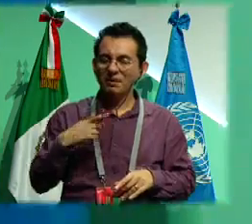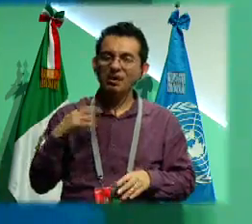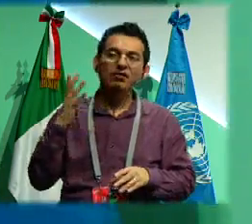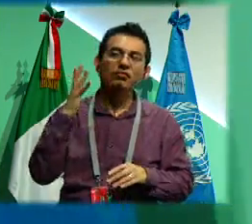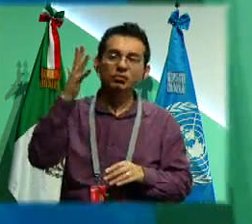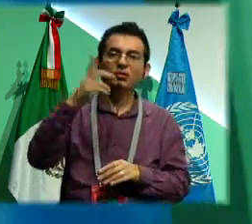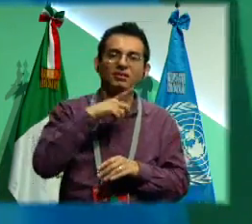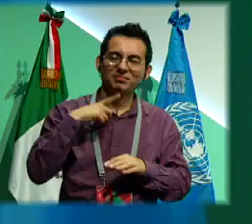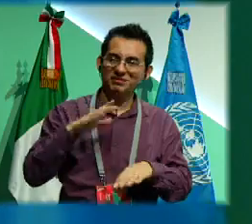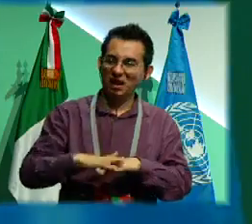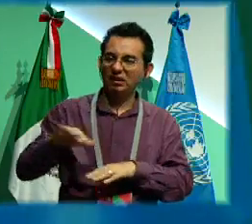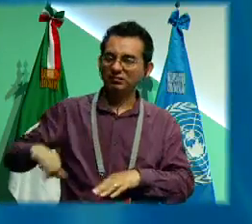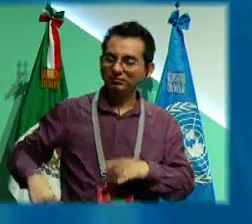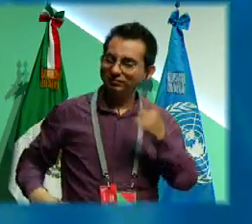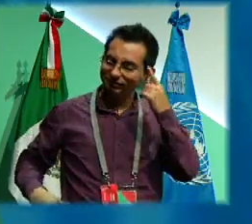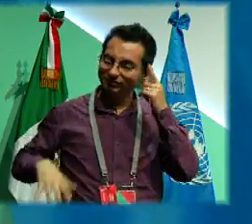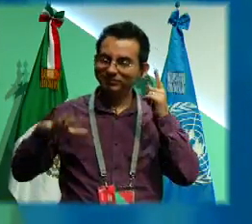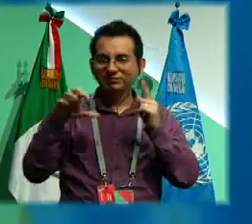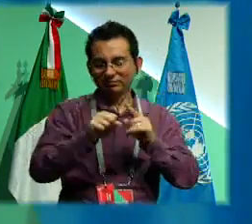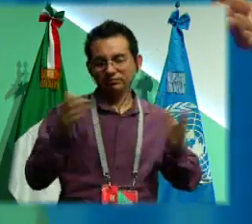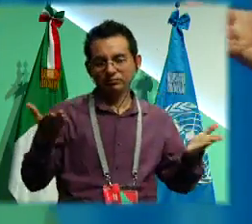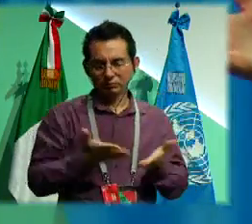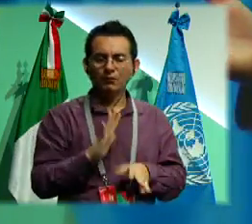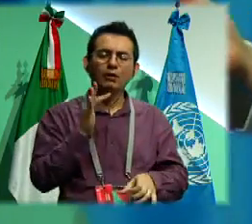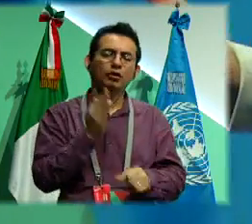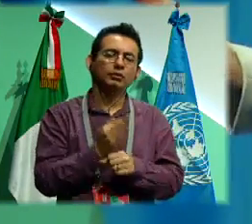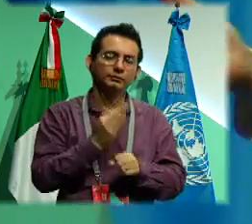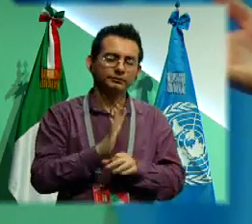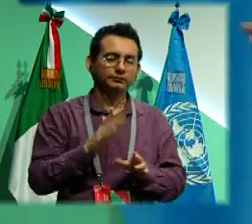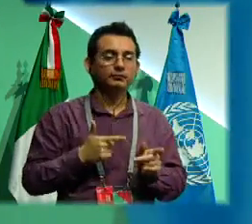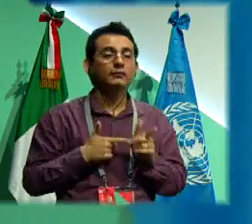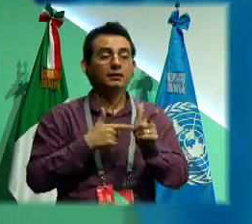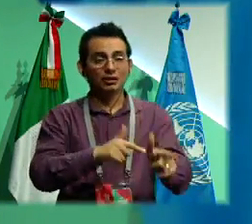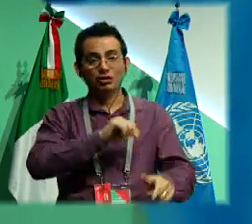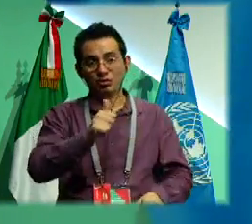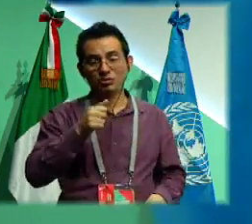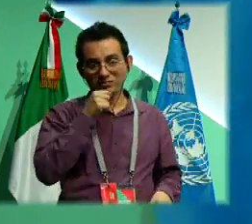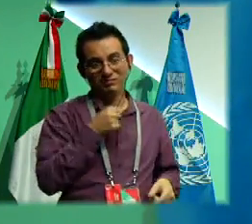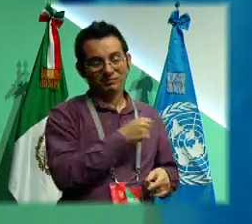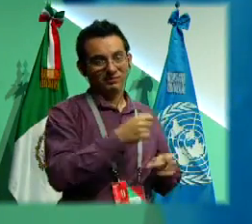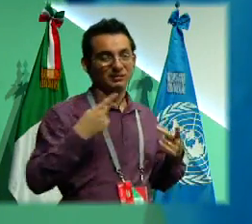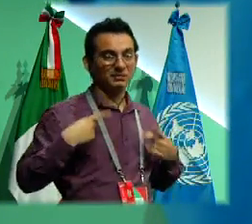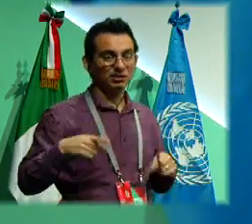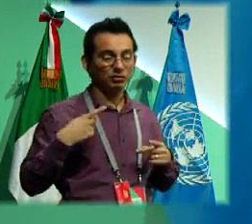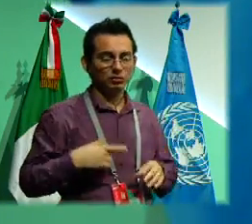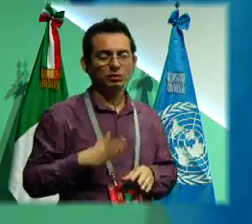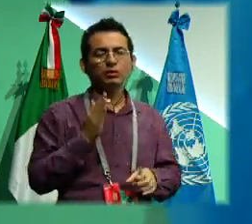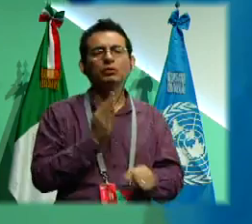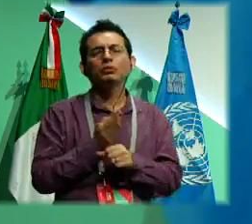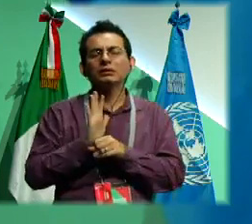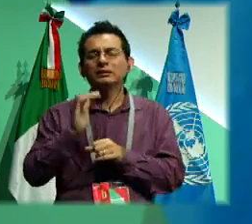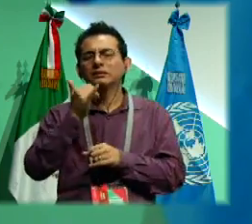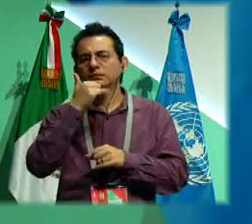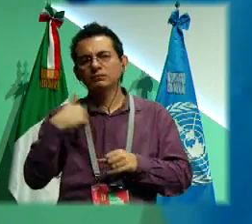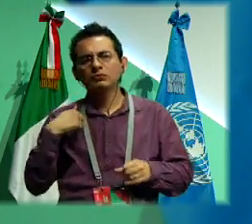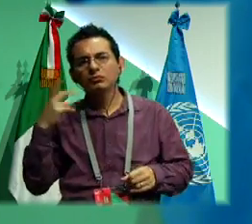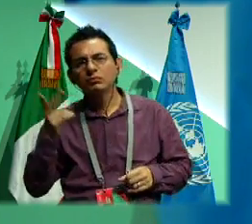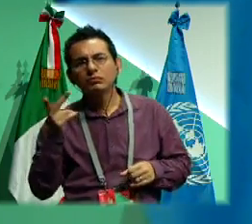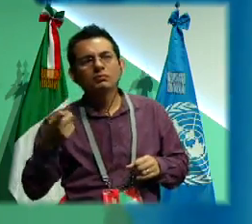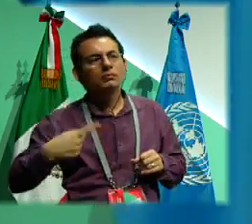to, before going to our next panelist, I'd just like to open up the floor to any questions. Does anybody want